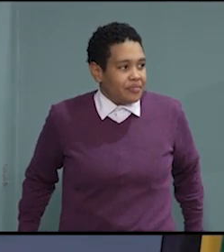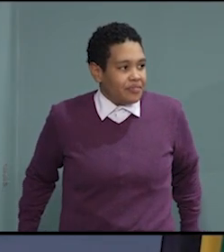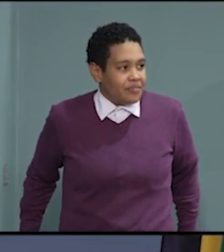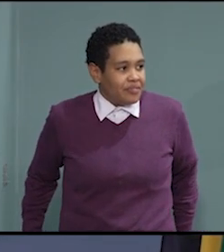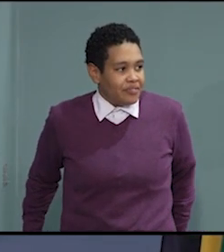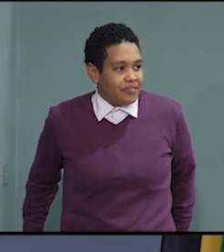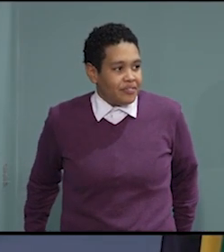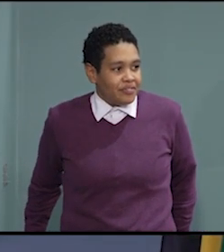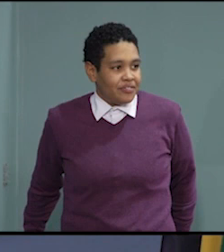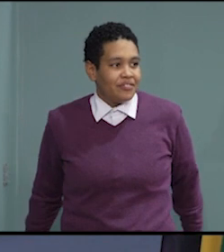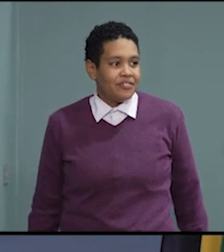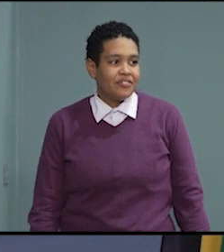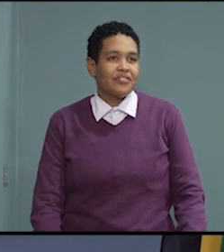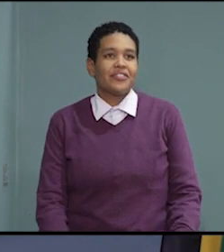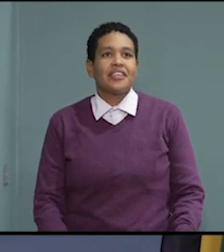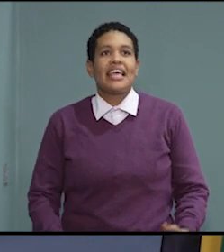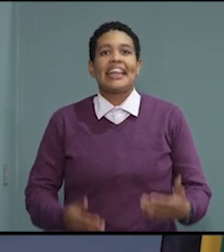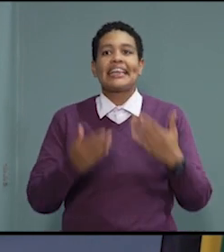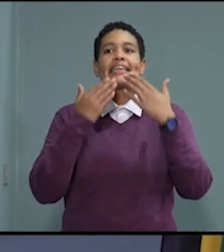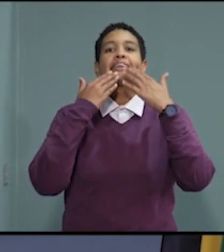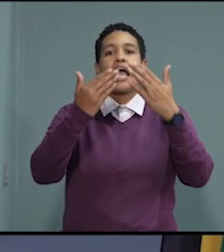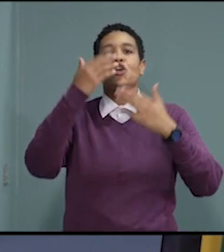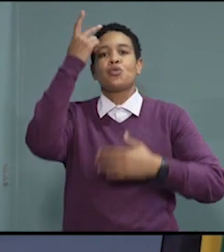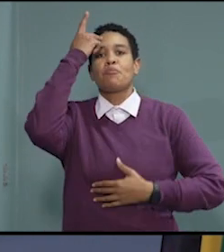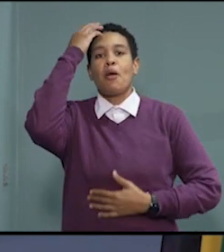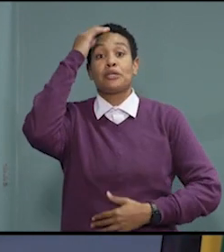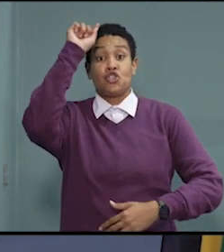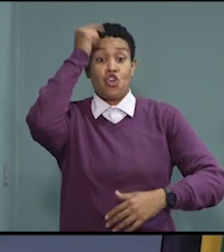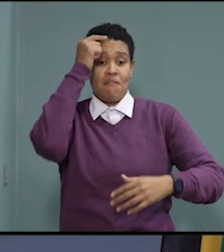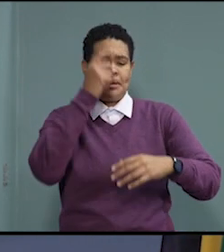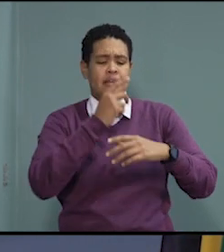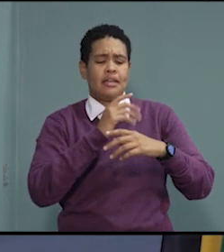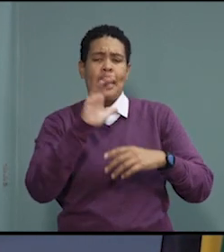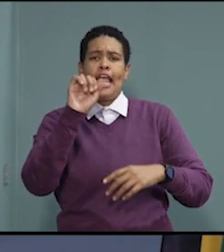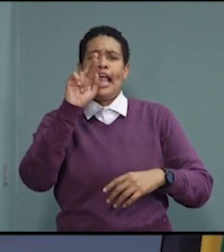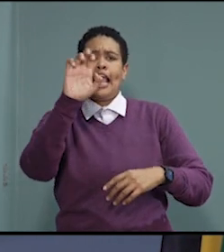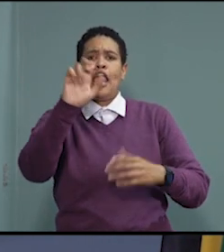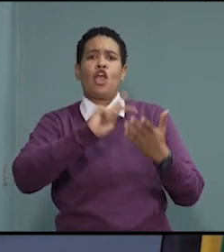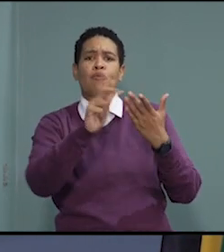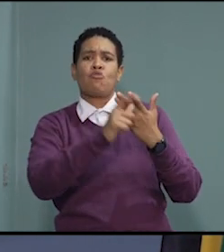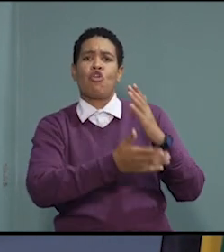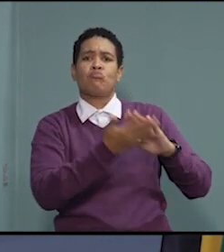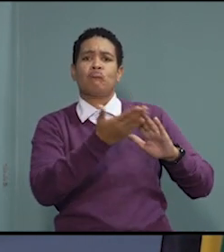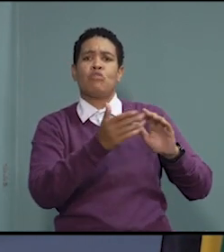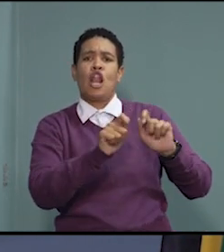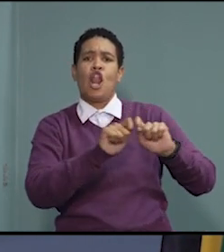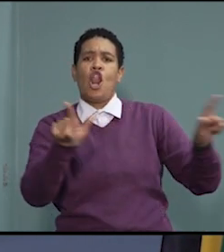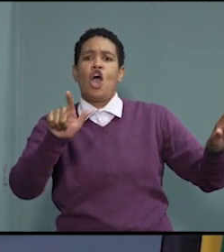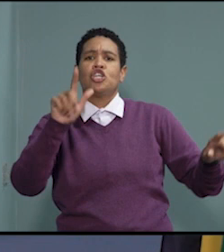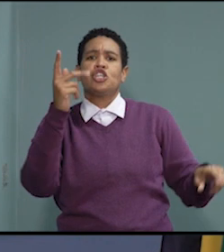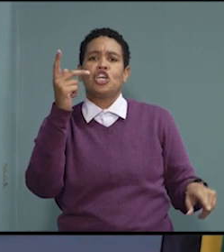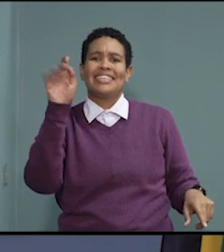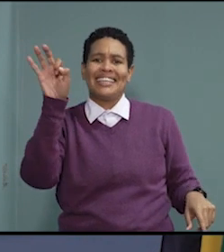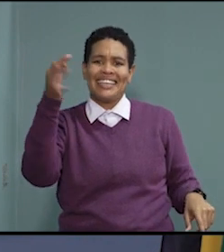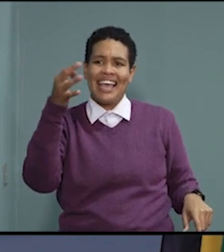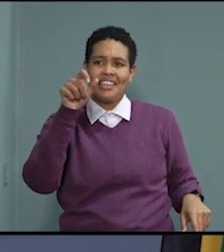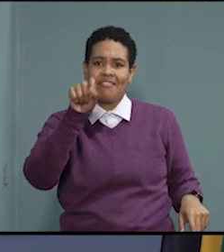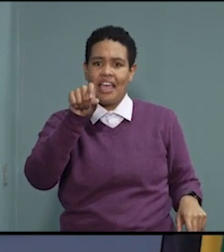The government's CARE program launched on Thursday, the 9th of